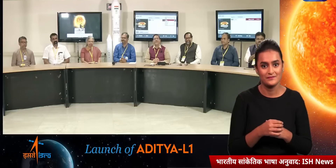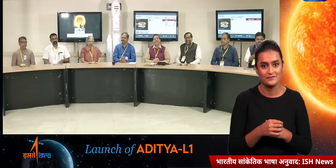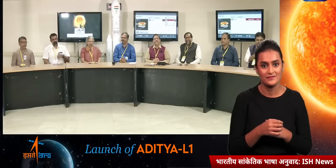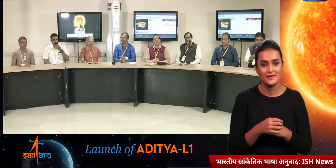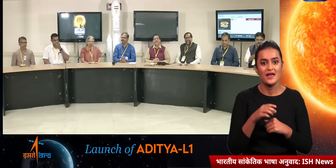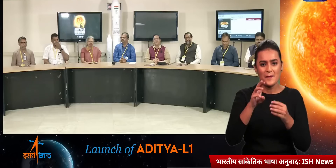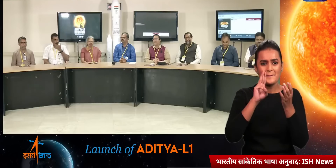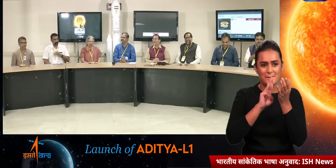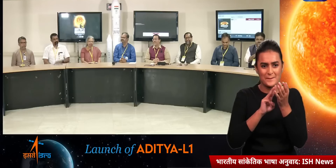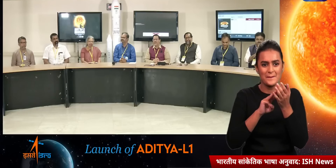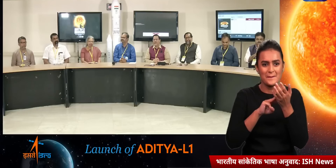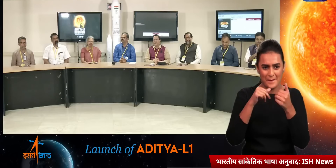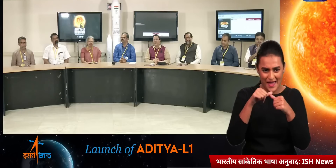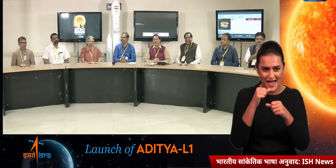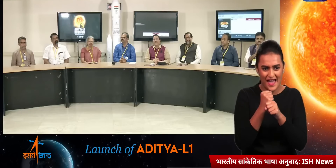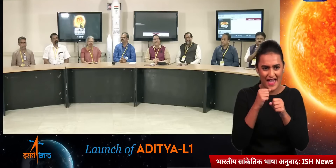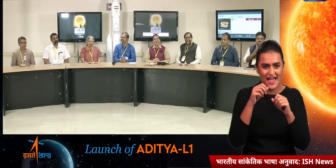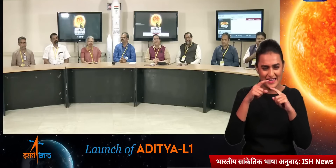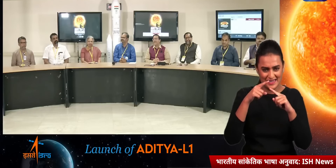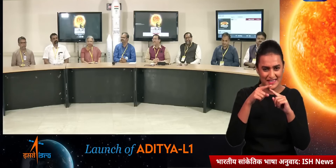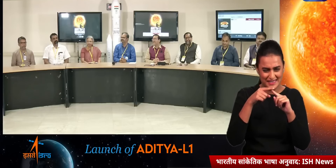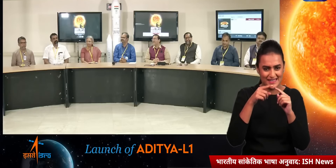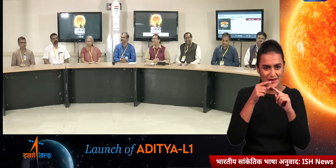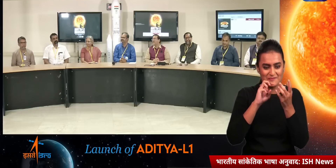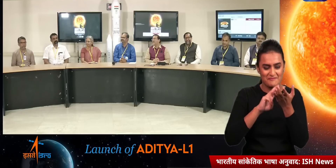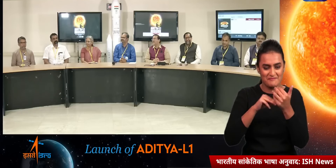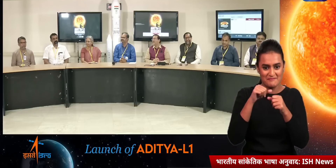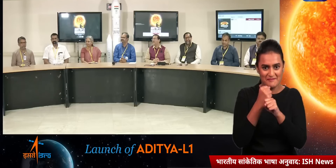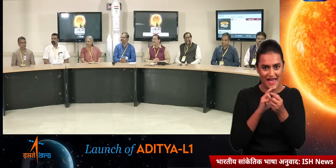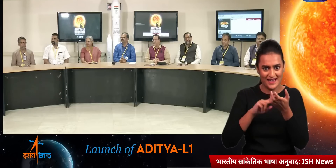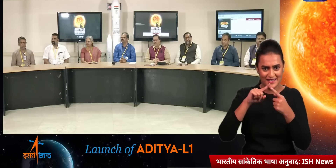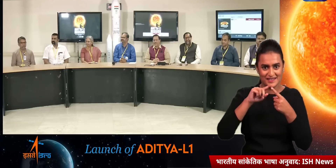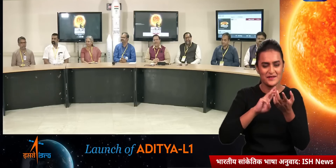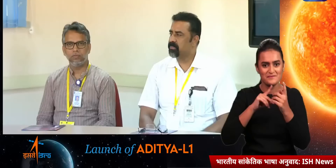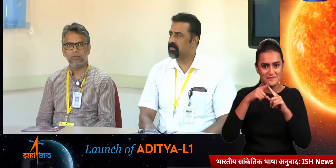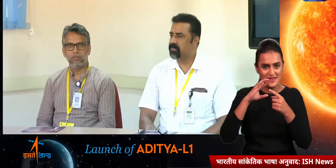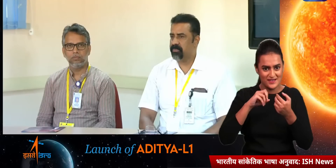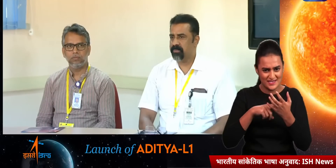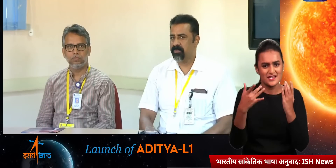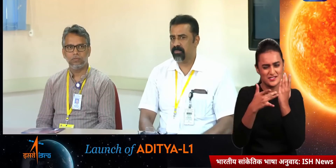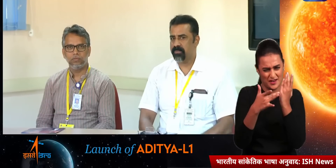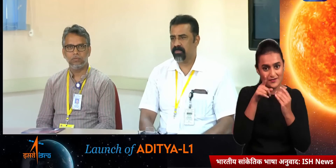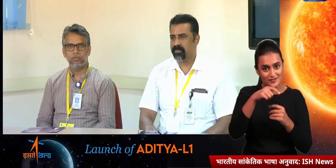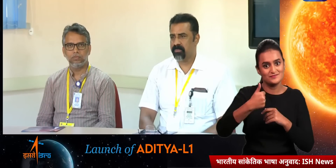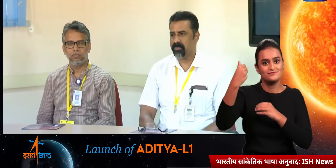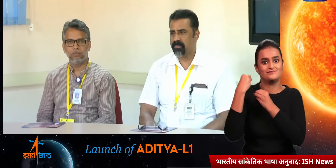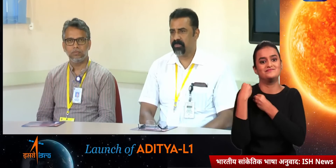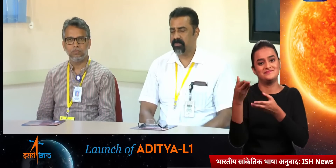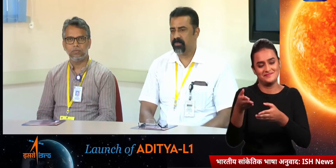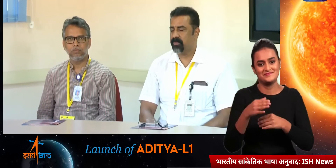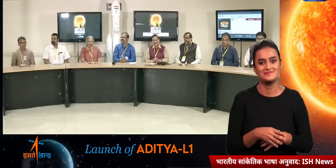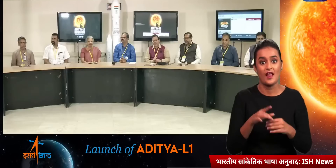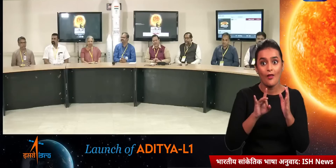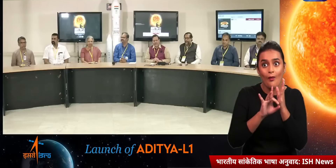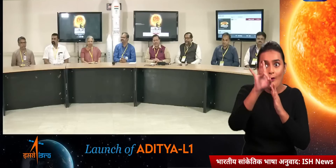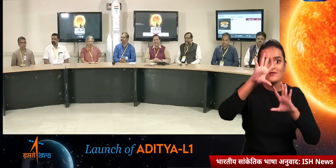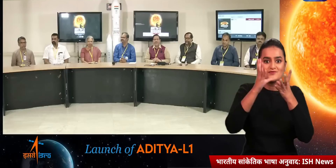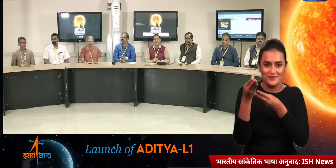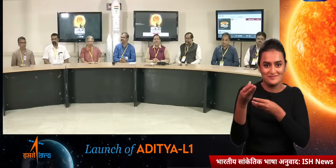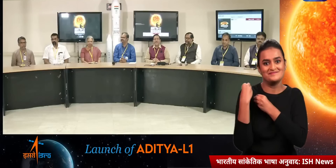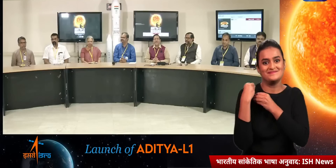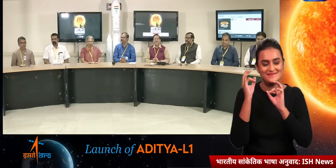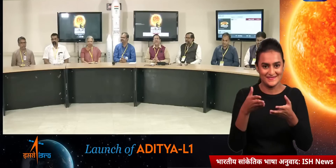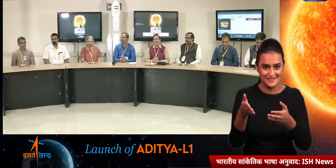magnetometer, joining us today for a 25-minute fireside chat on the sidelines of Aditya L1 launch. To start with the